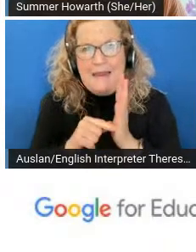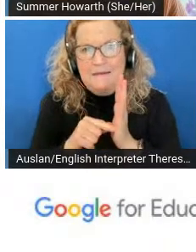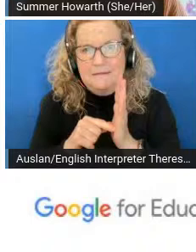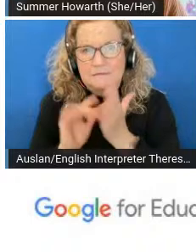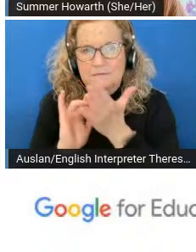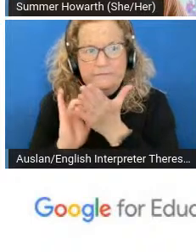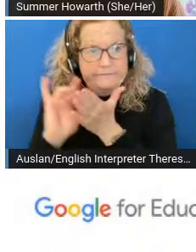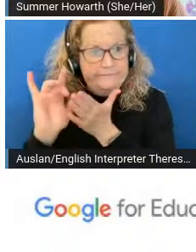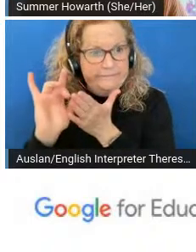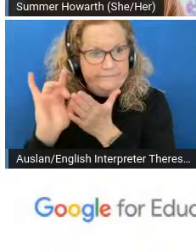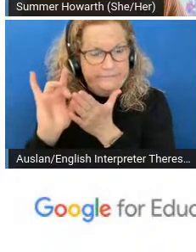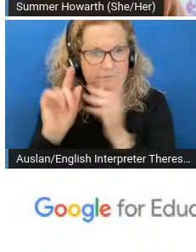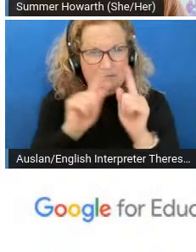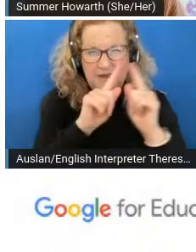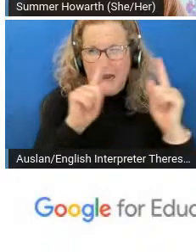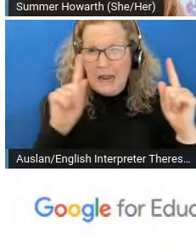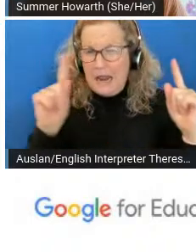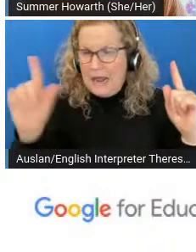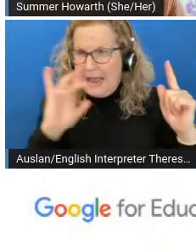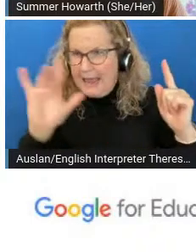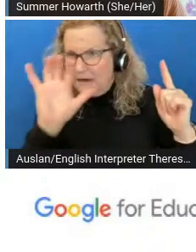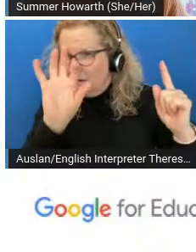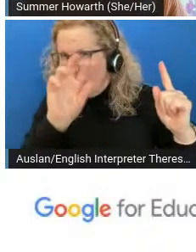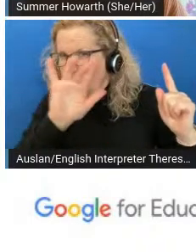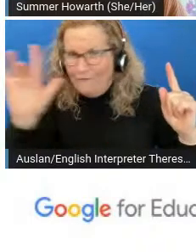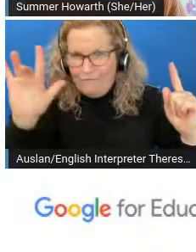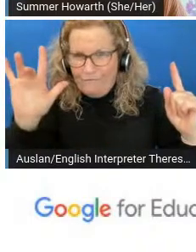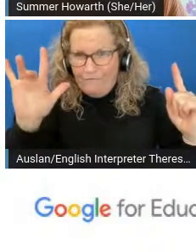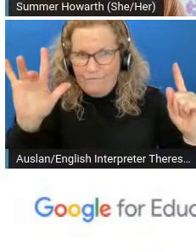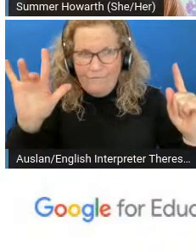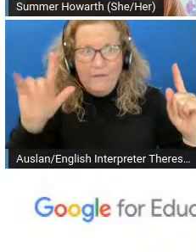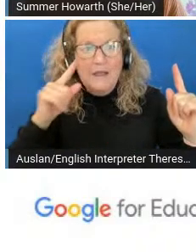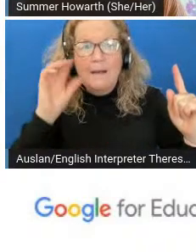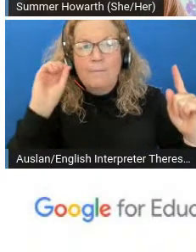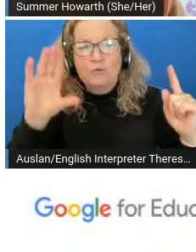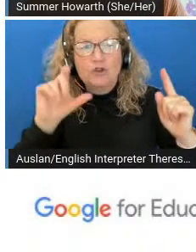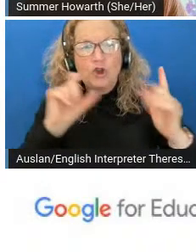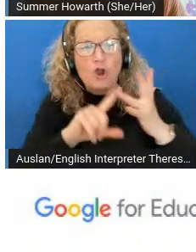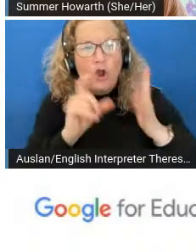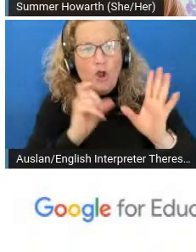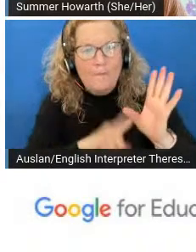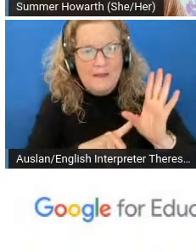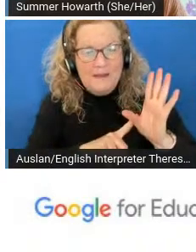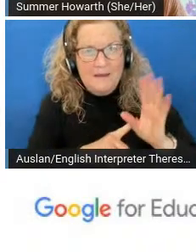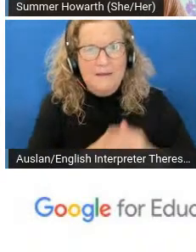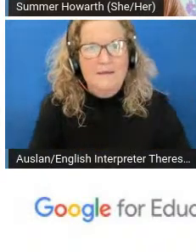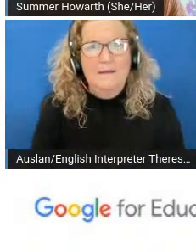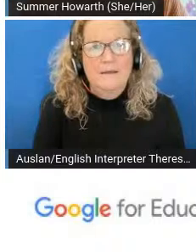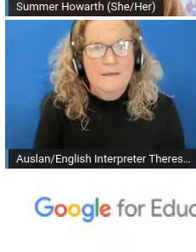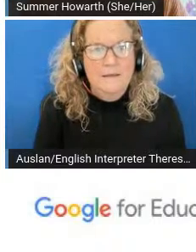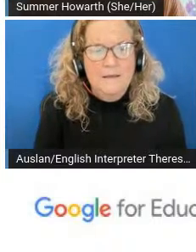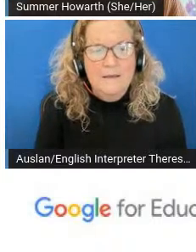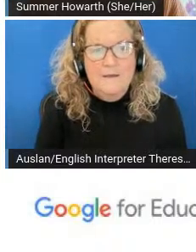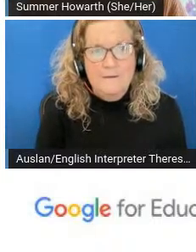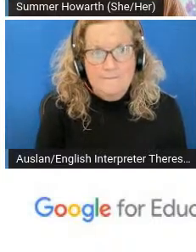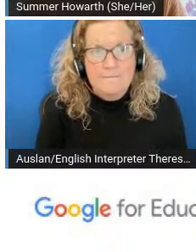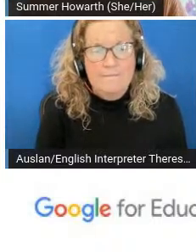of a Google Doc and you write the word copy instead. When I capture that,